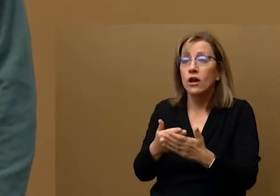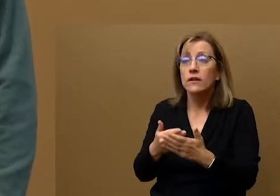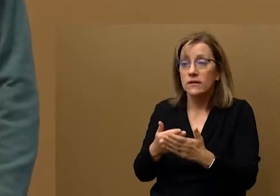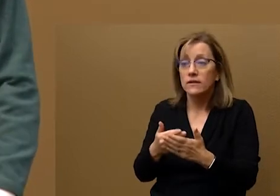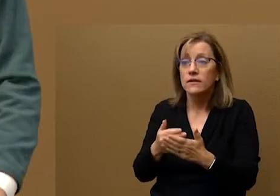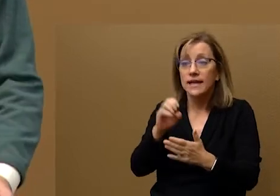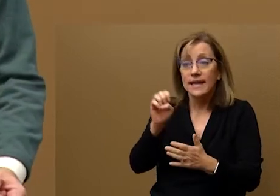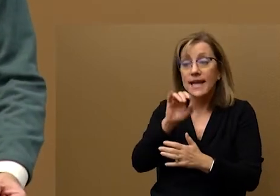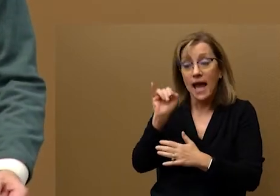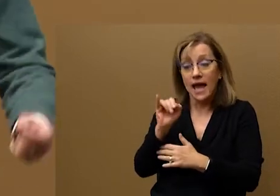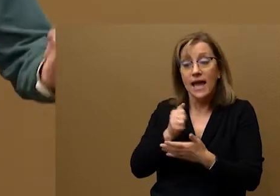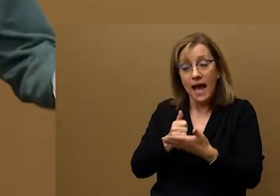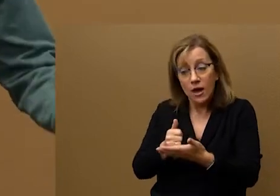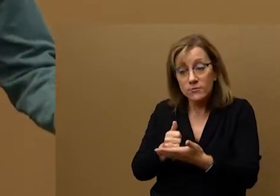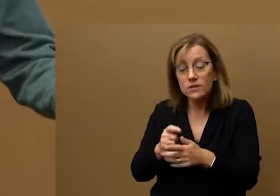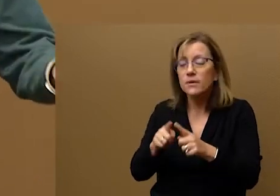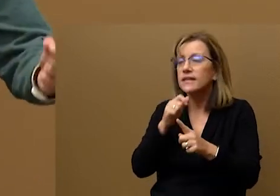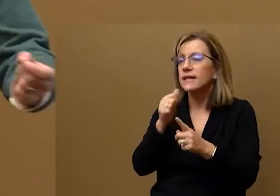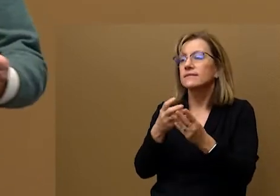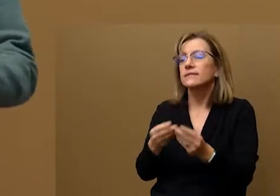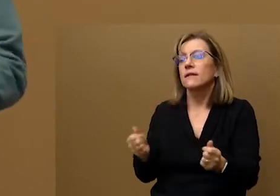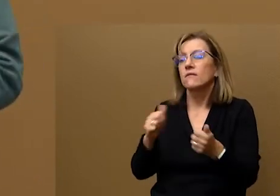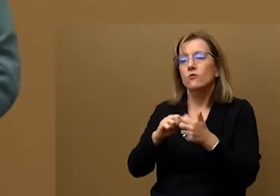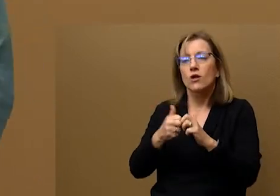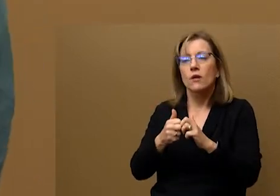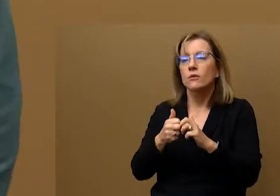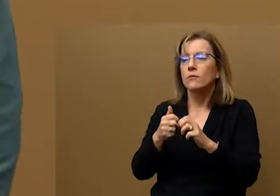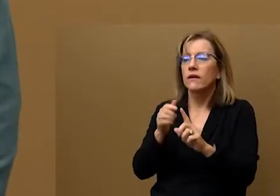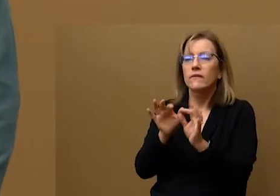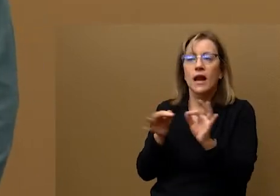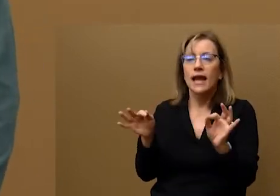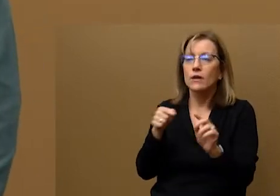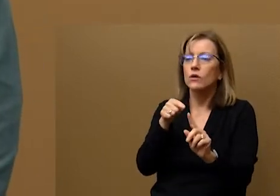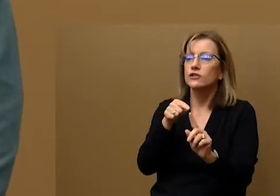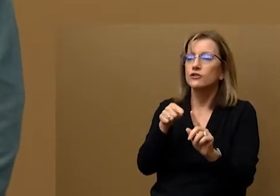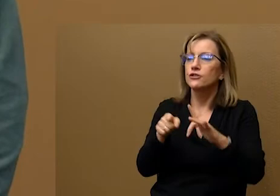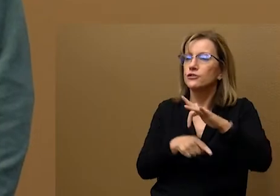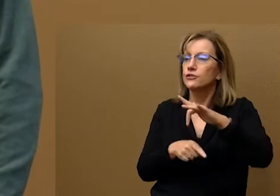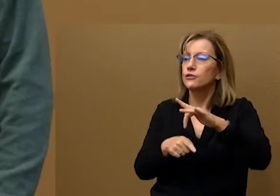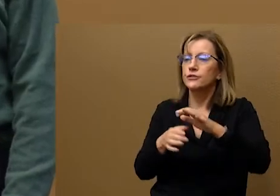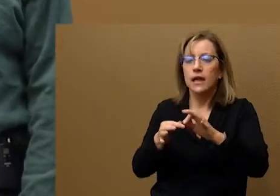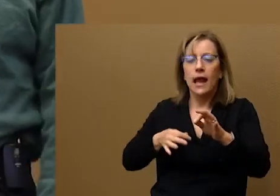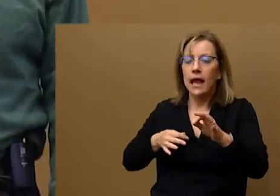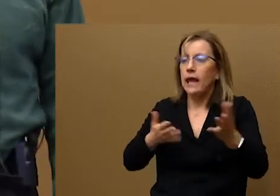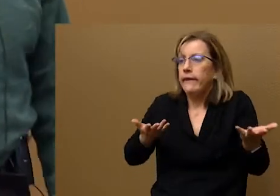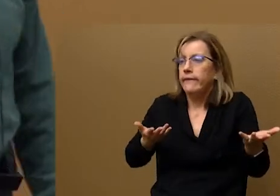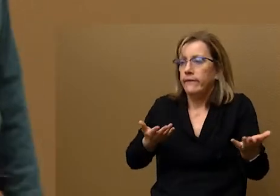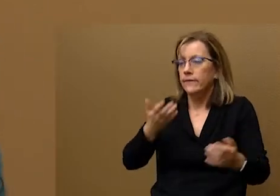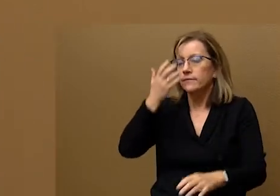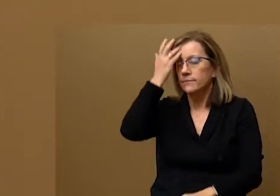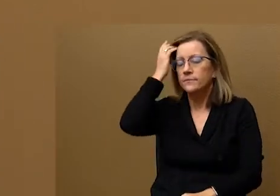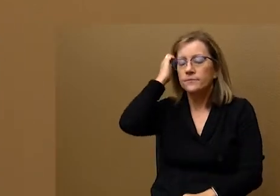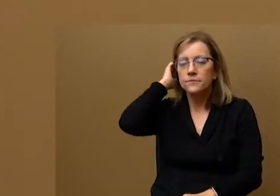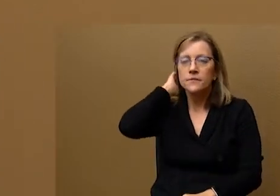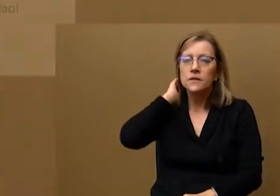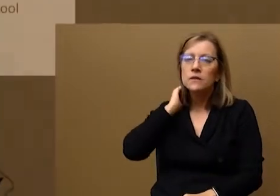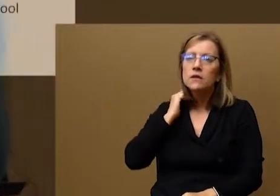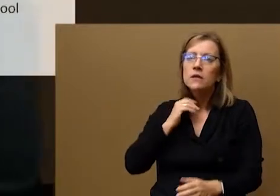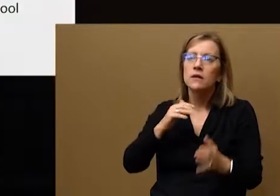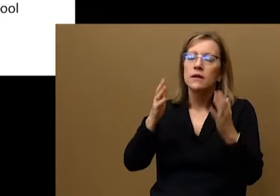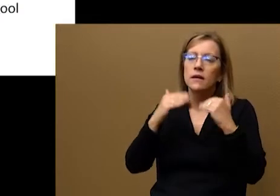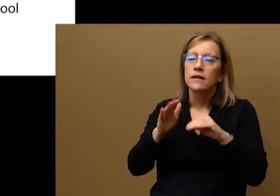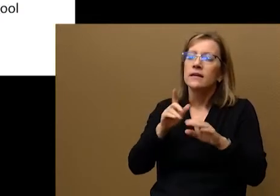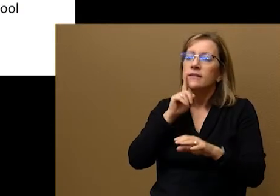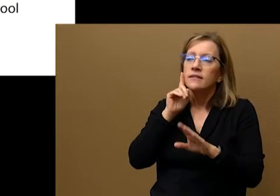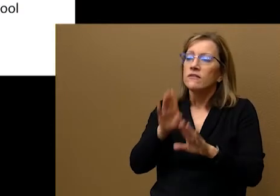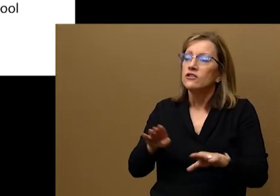good. Early intervention helps. It doesn't solve the problem of language delays. Deaf